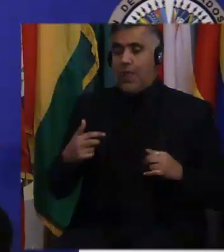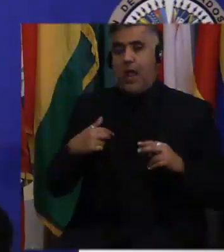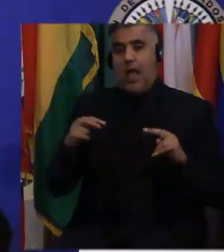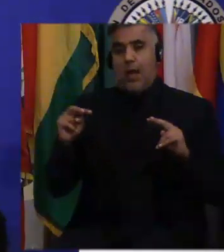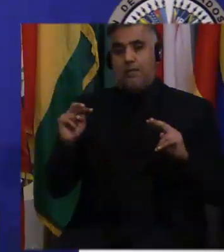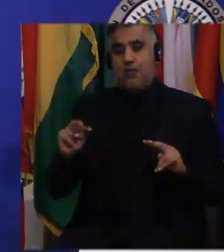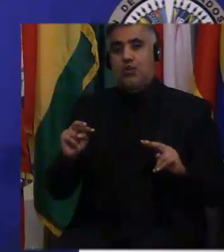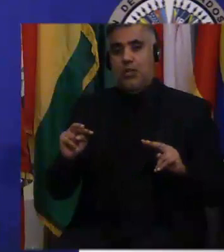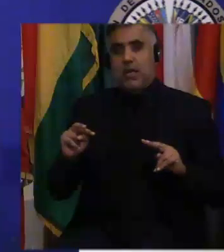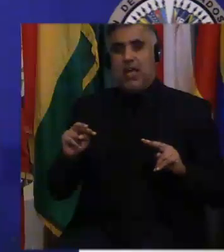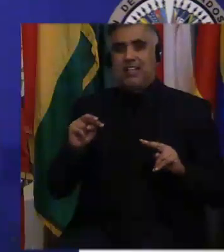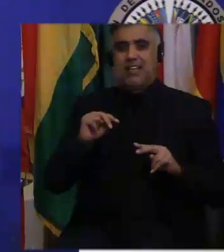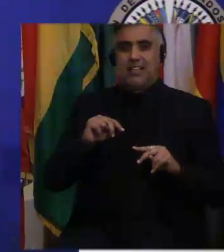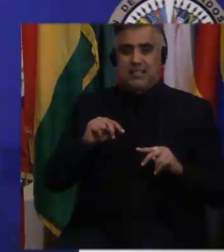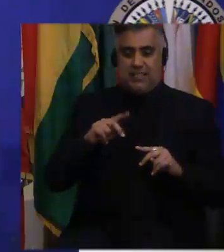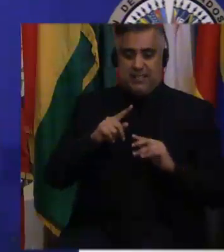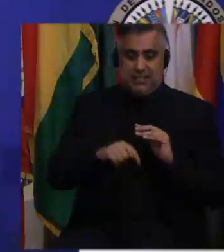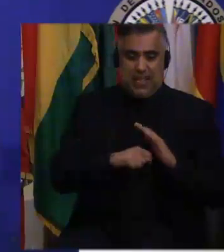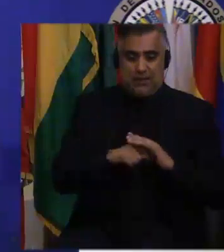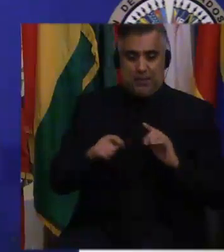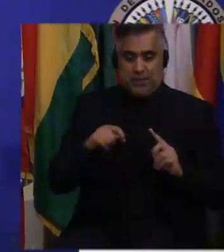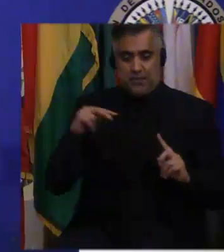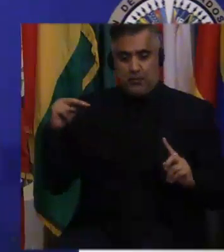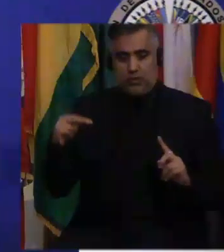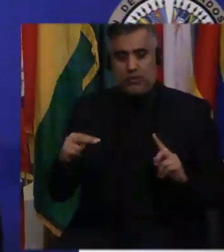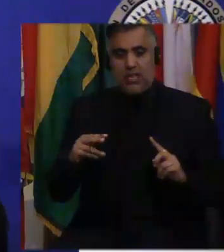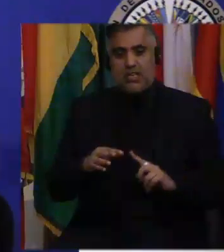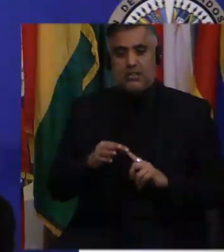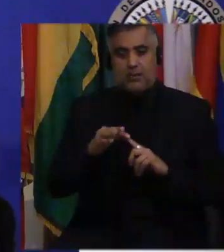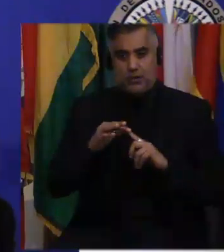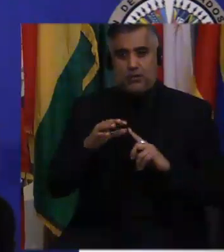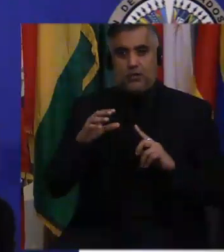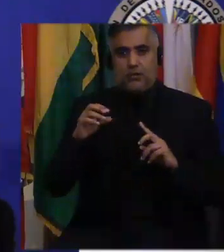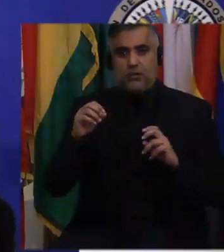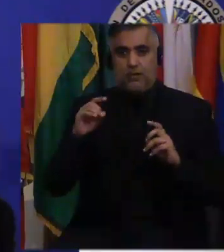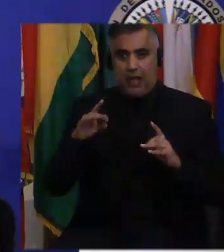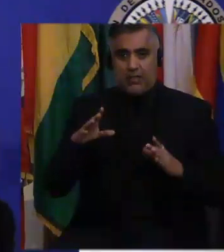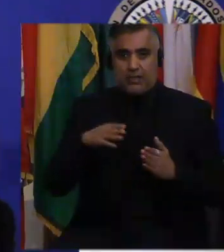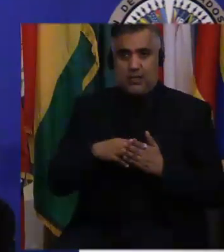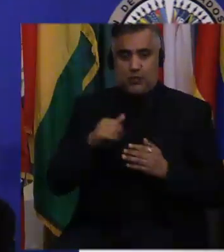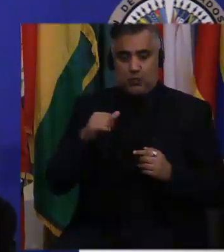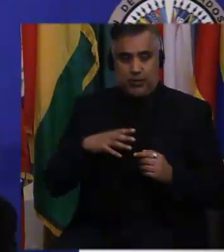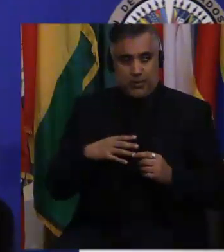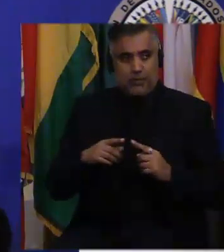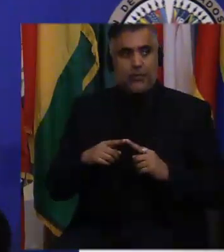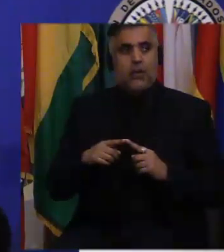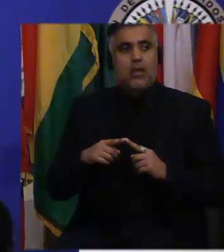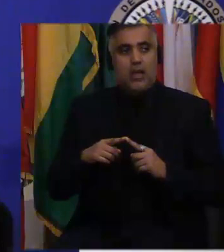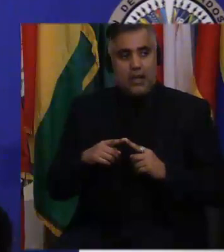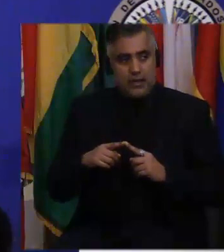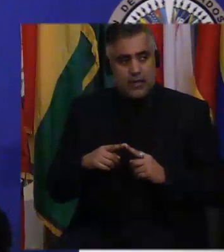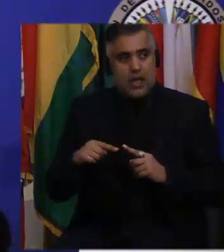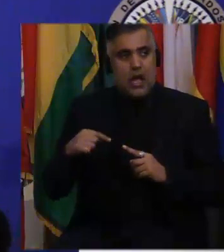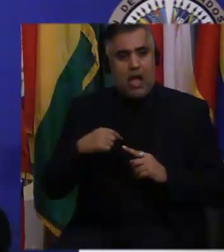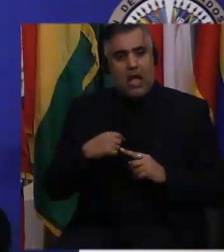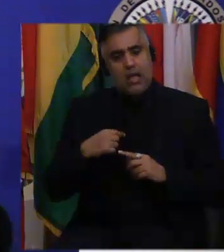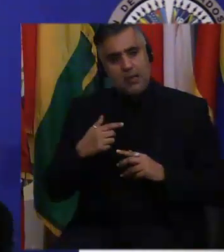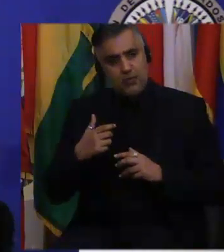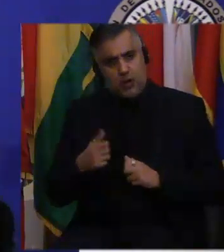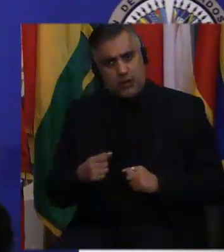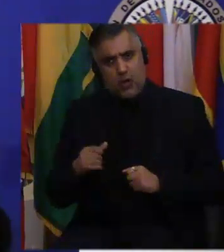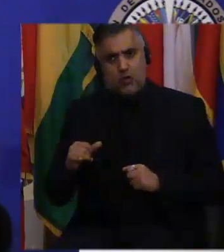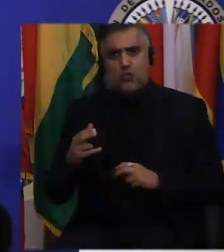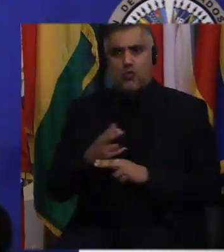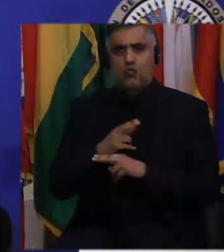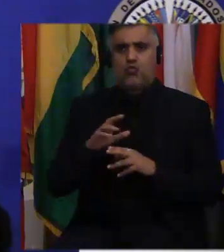looking at this time from this perspective as a special rapporteur on violence against women, and I'm entrusted also to